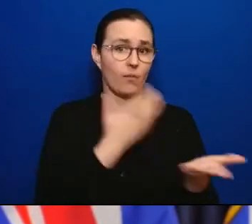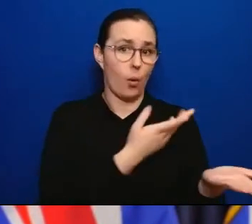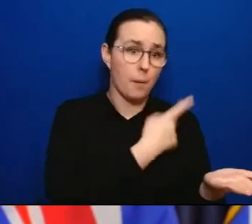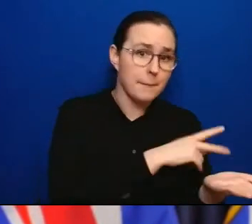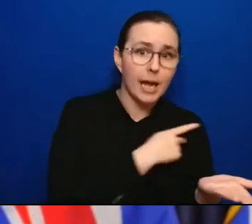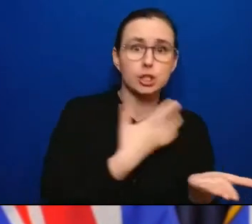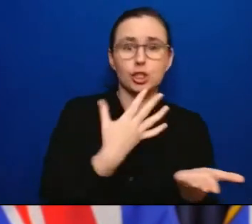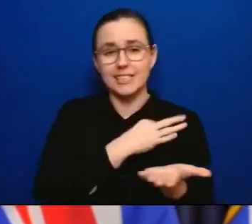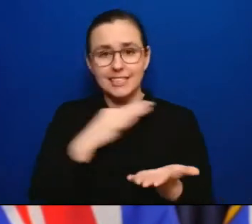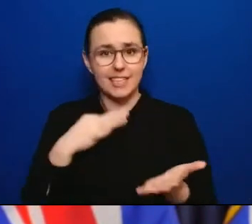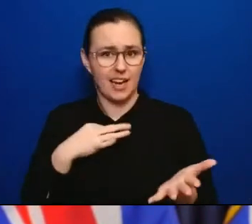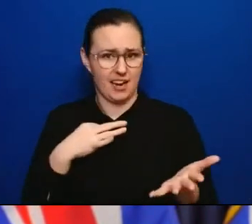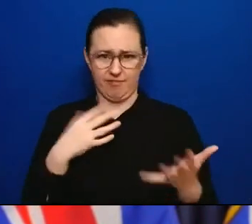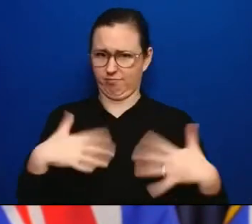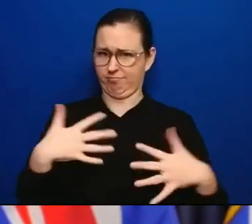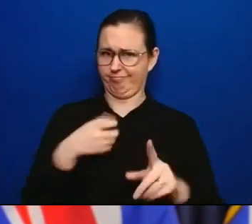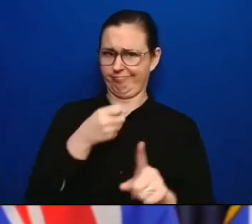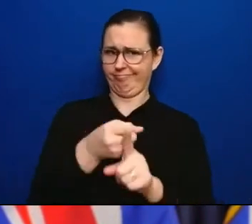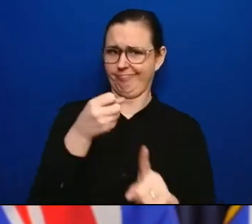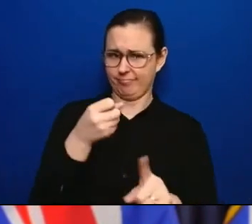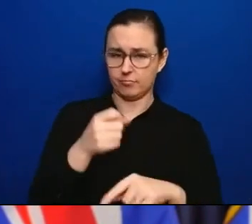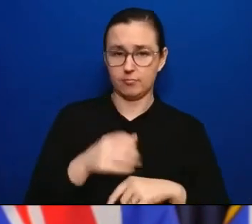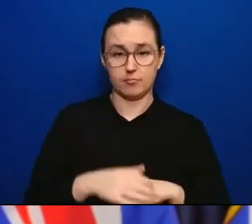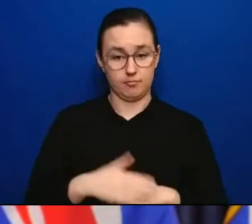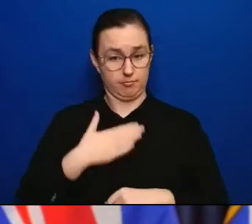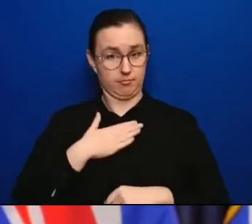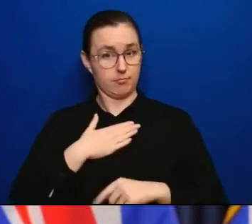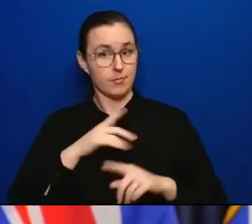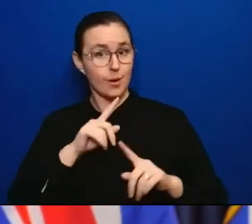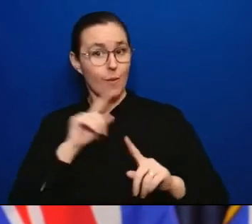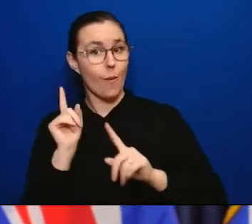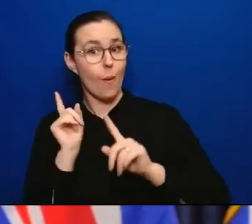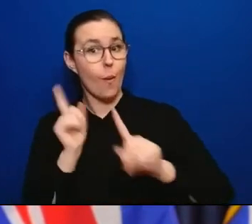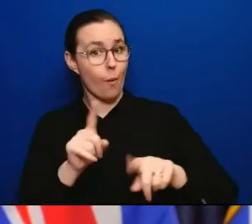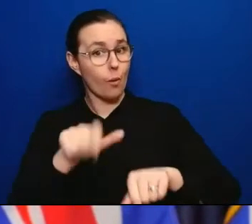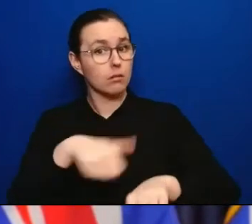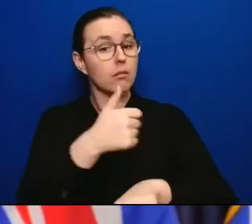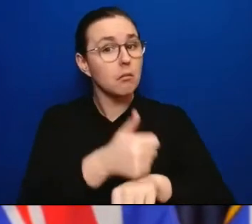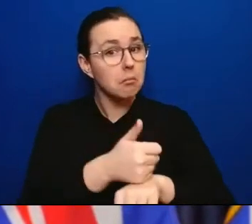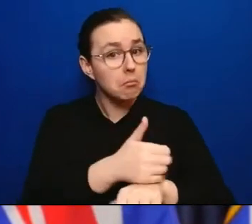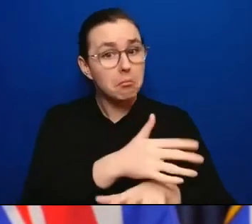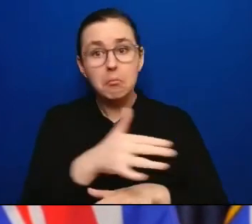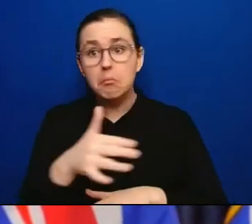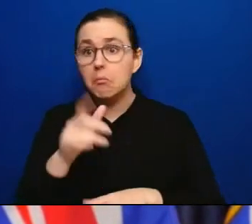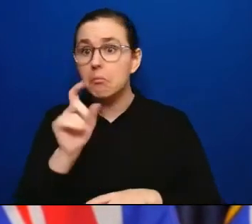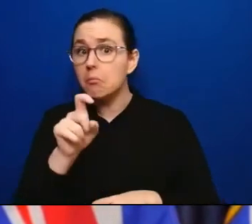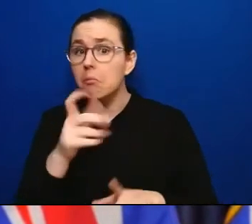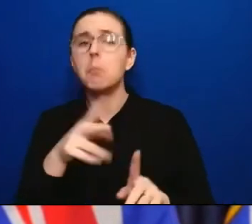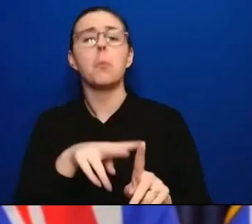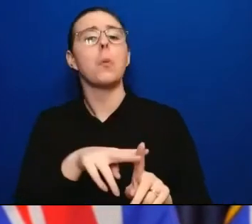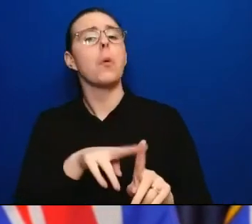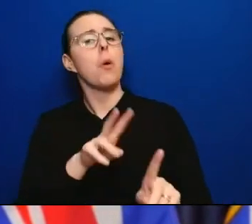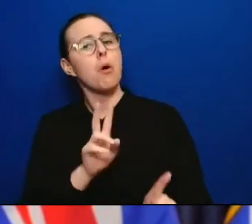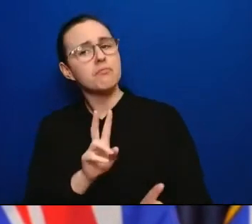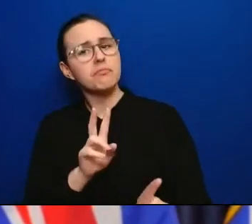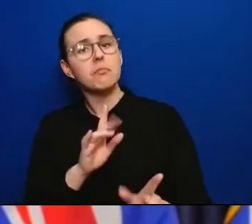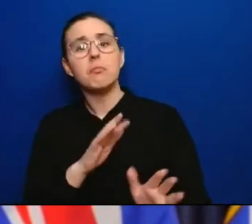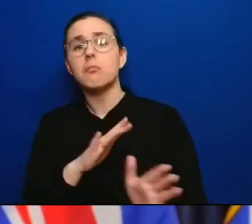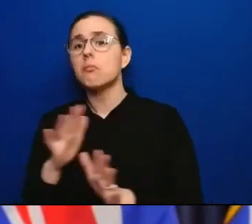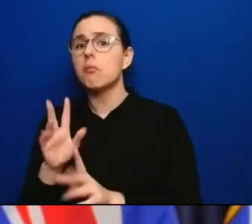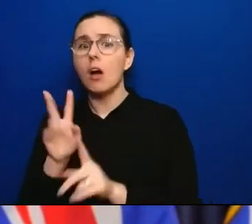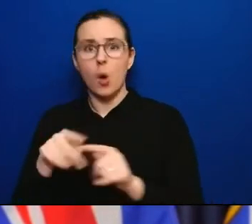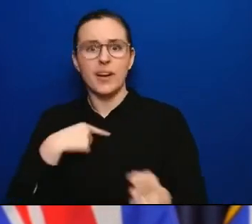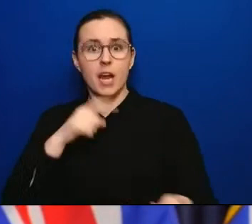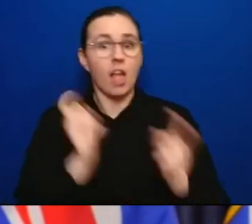staff. And there has been fewer changes in orders in BC. We've had as consistent an approach to public